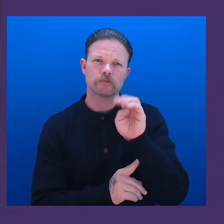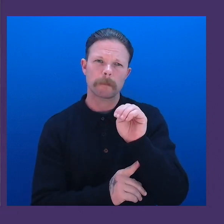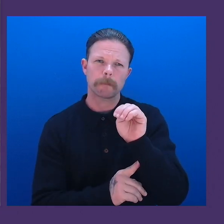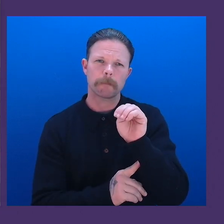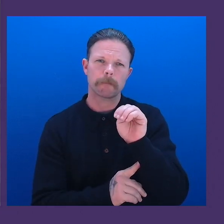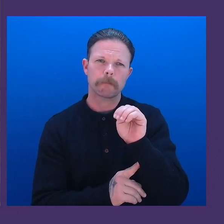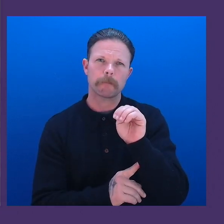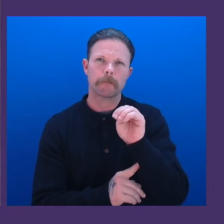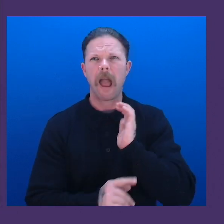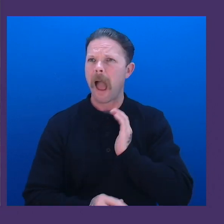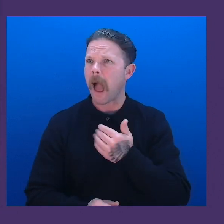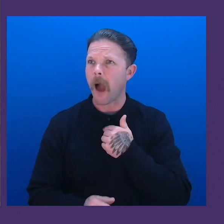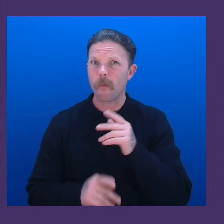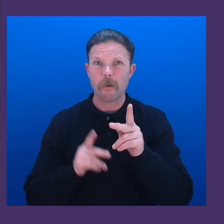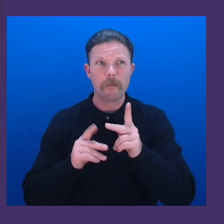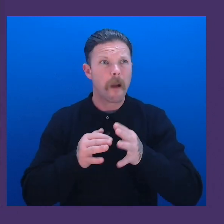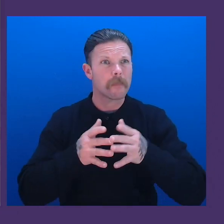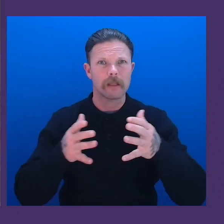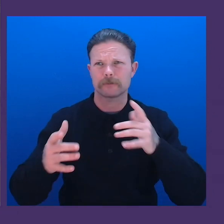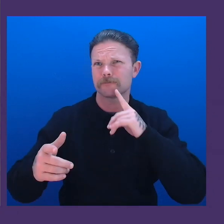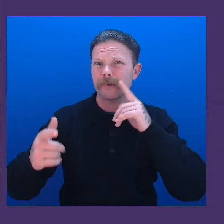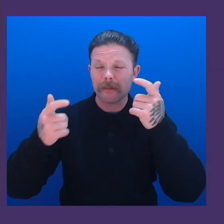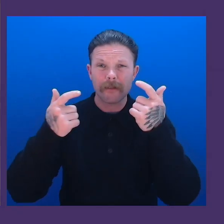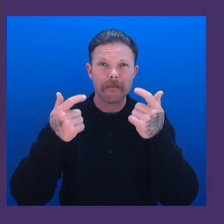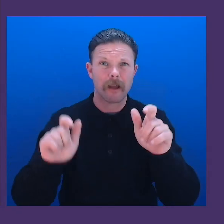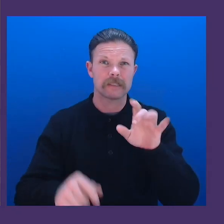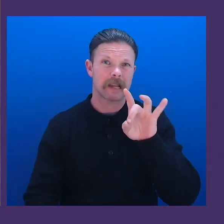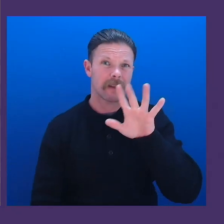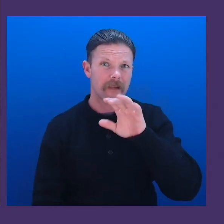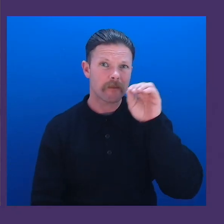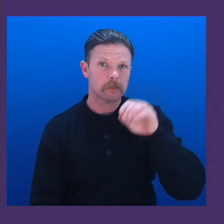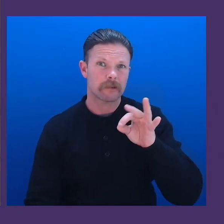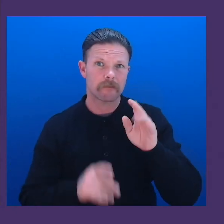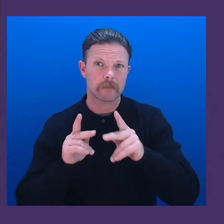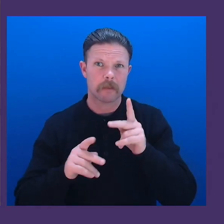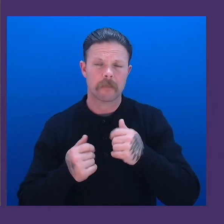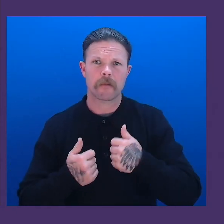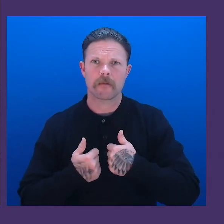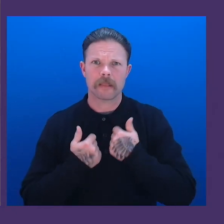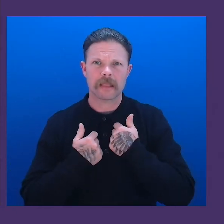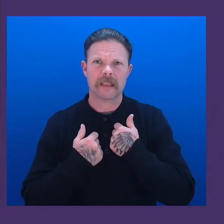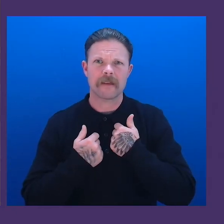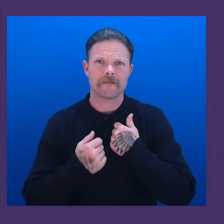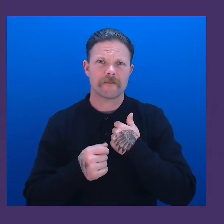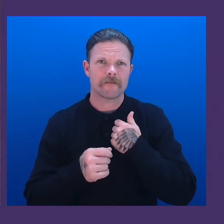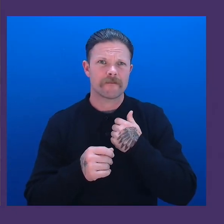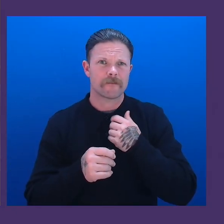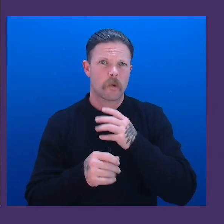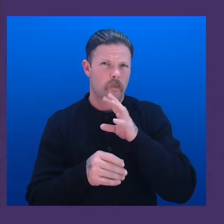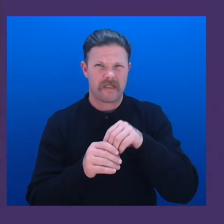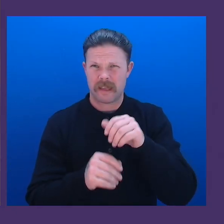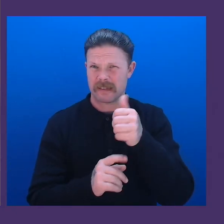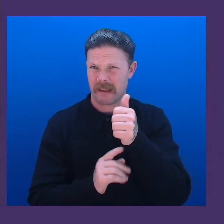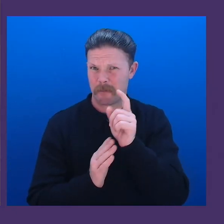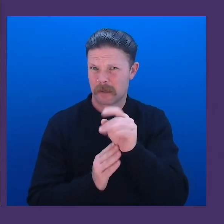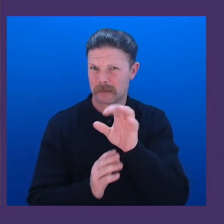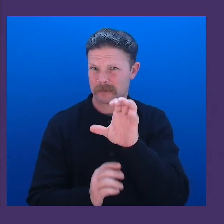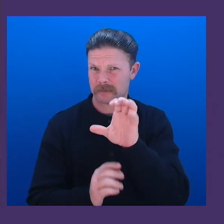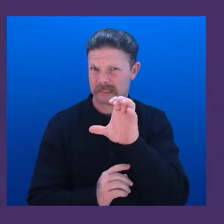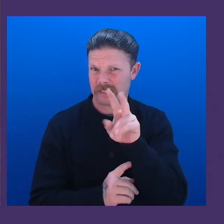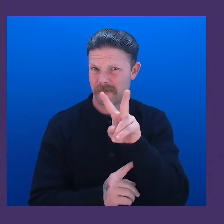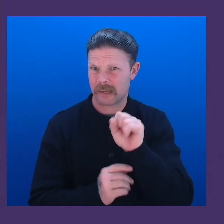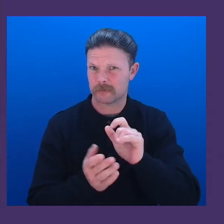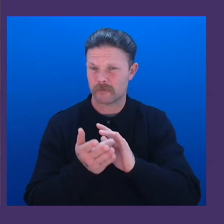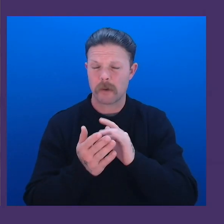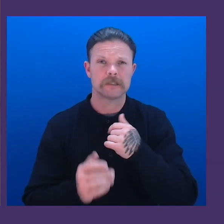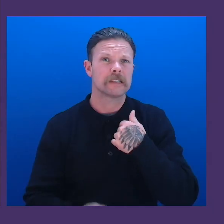population is really large. 85% of people live within 10 minutes of a CVS pharmacy, and we support over 100 million